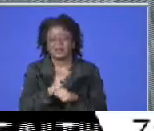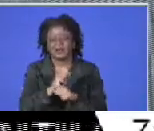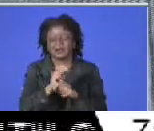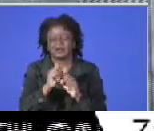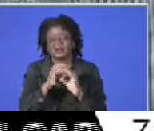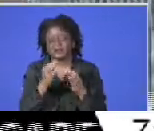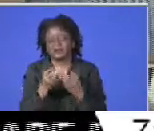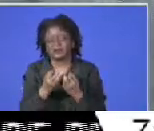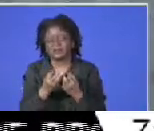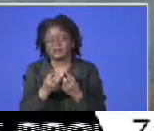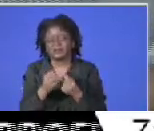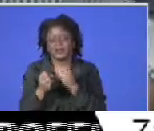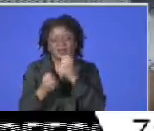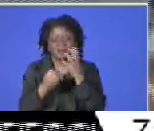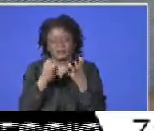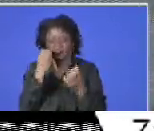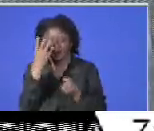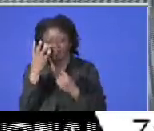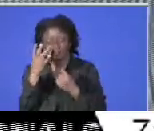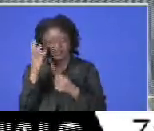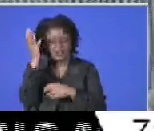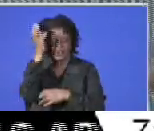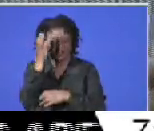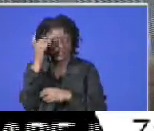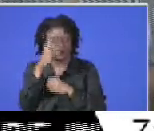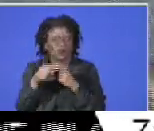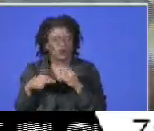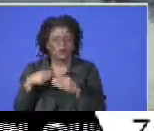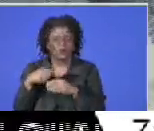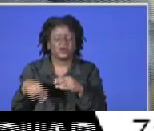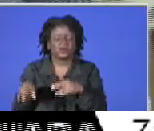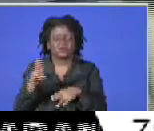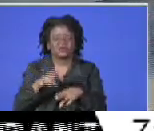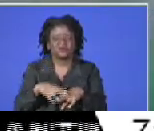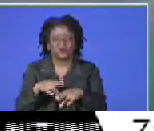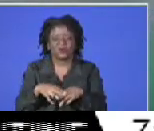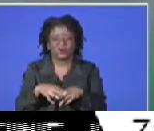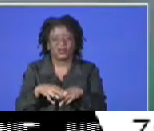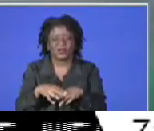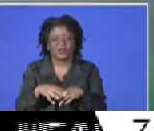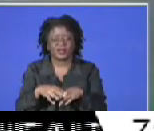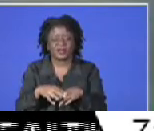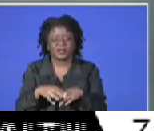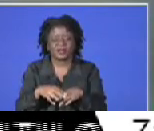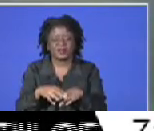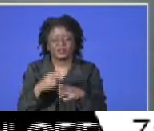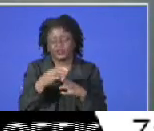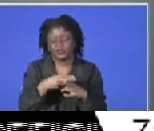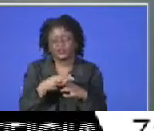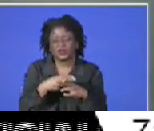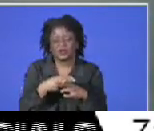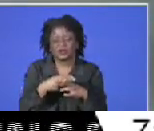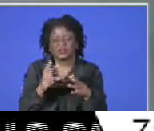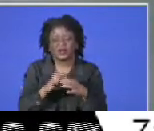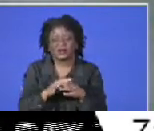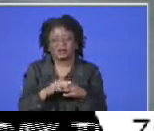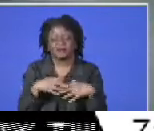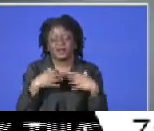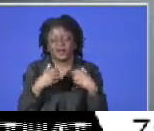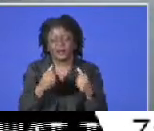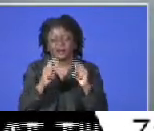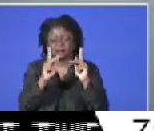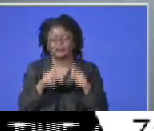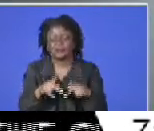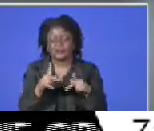healthcare worker shortage. Co-chair of the task force, Dr. Melissa Evans, says there must be expanded testing for the virus, agreeing with